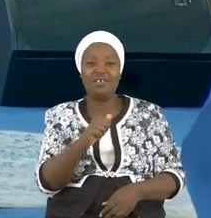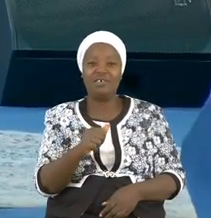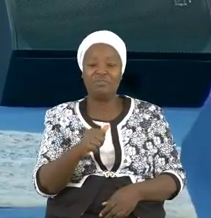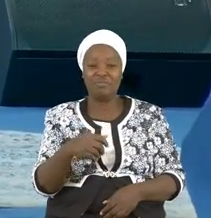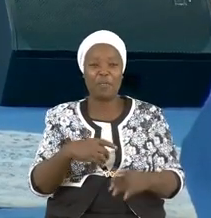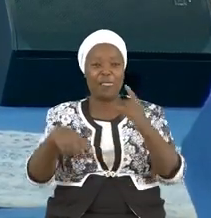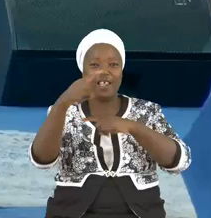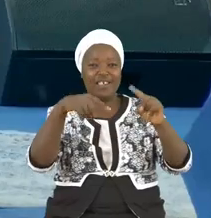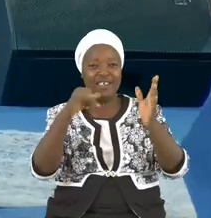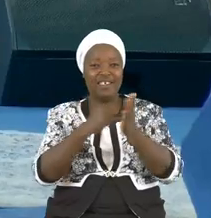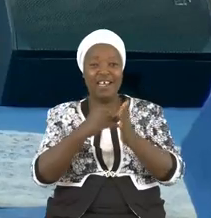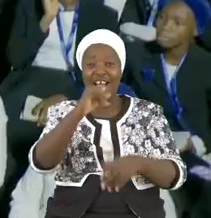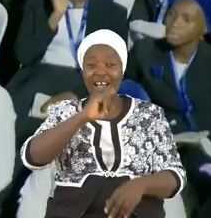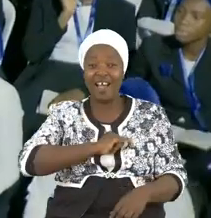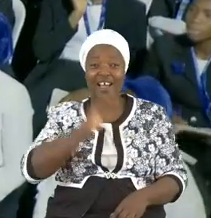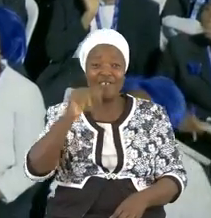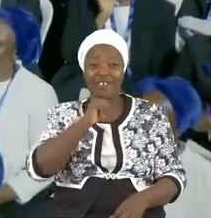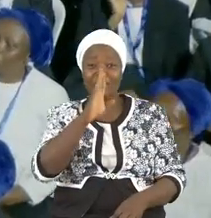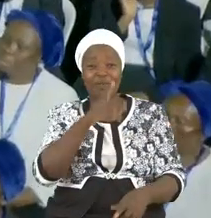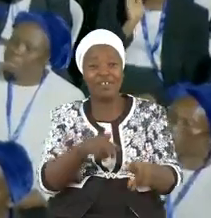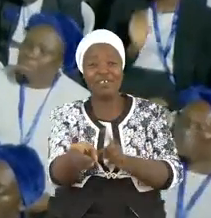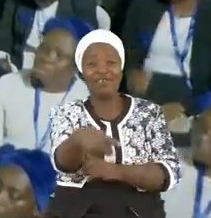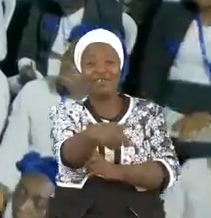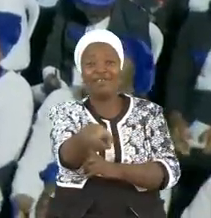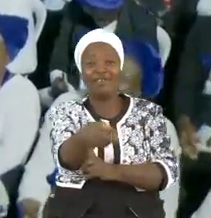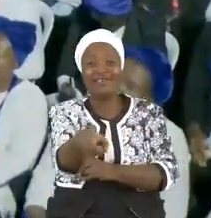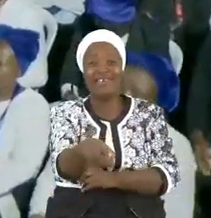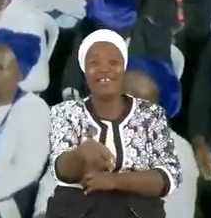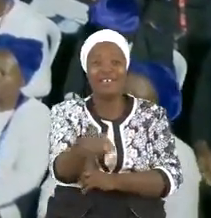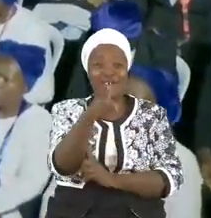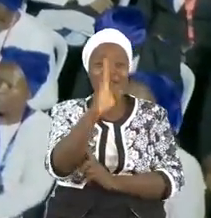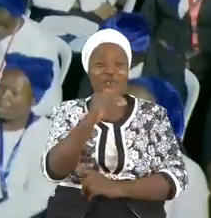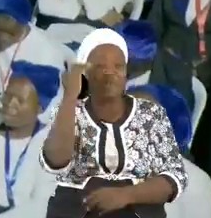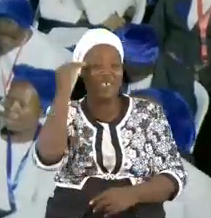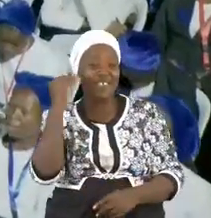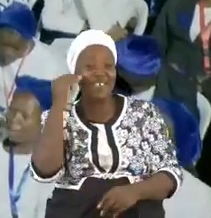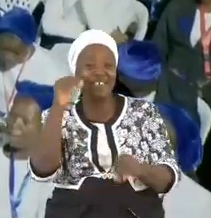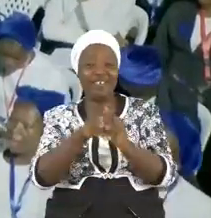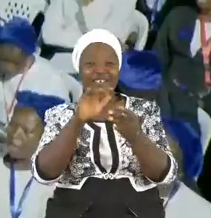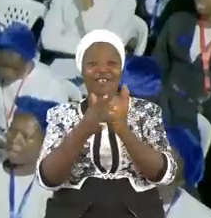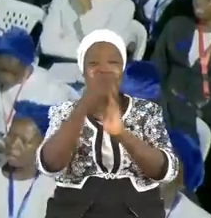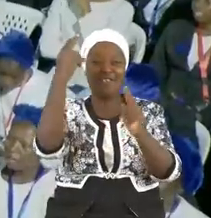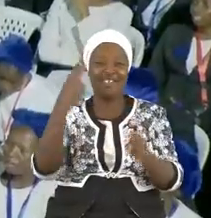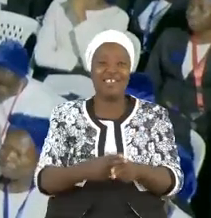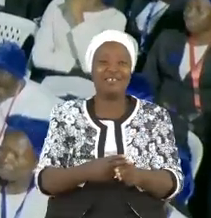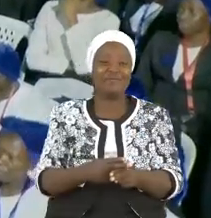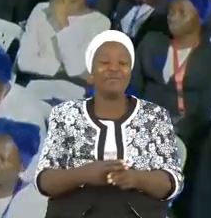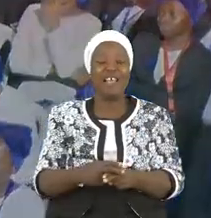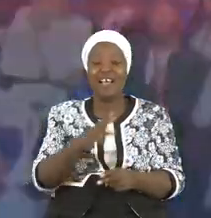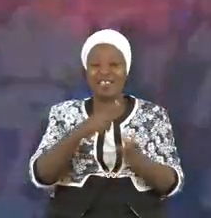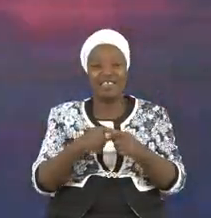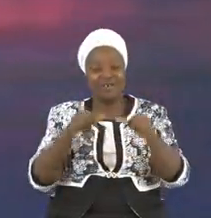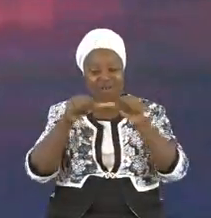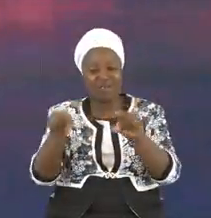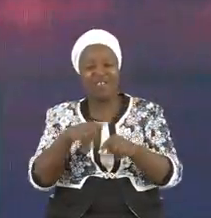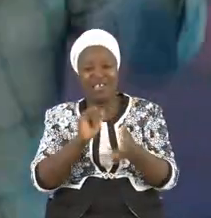be tail. You will be head in Jesus' name. And it goes on and on